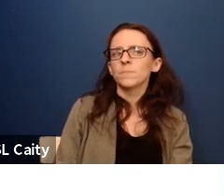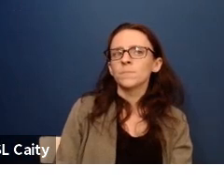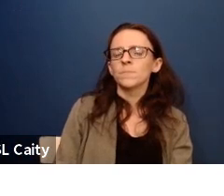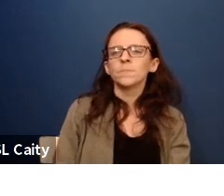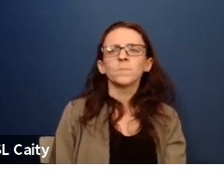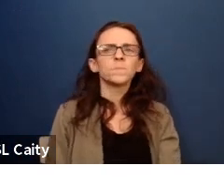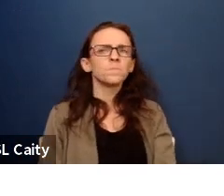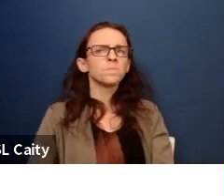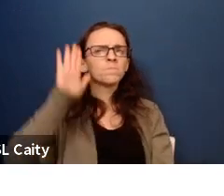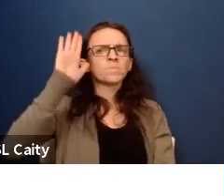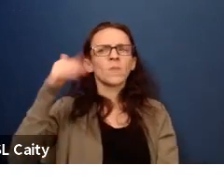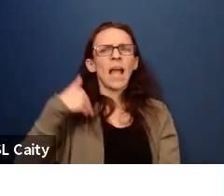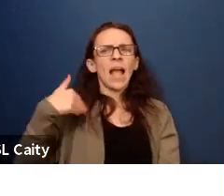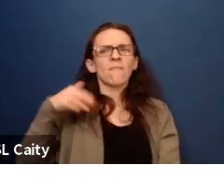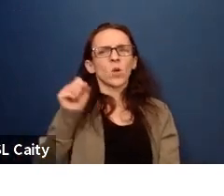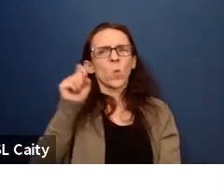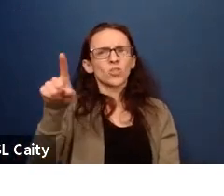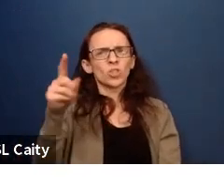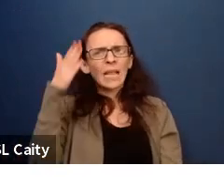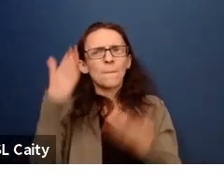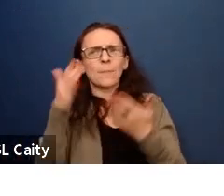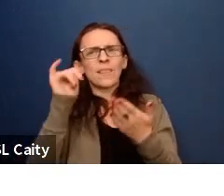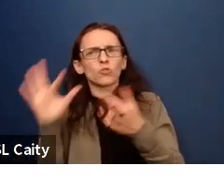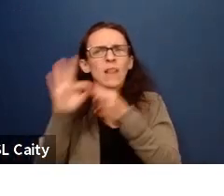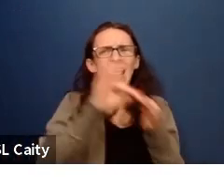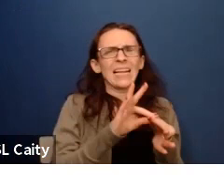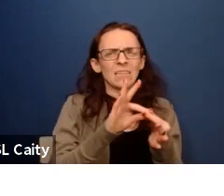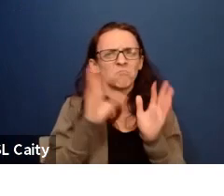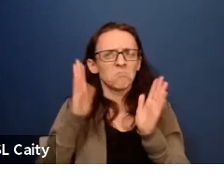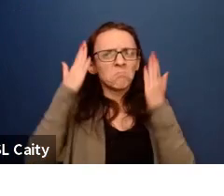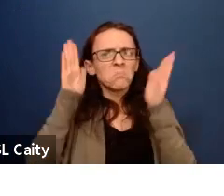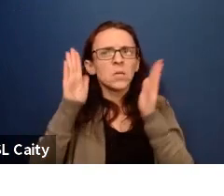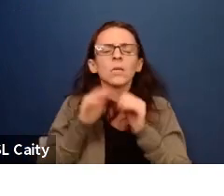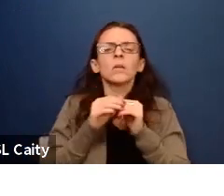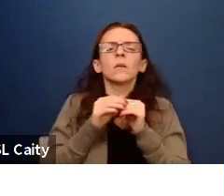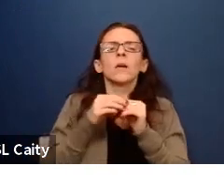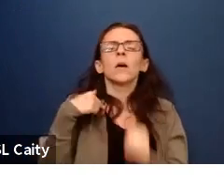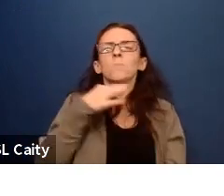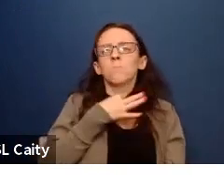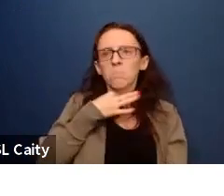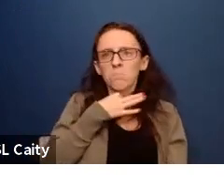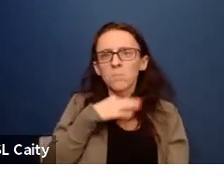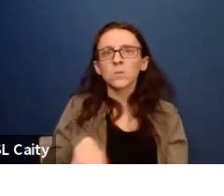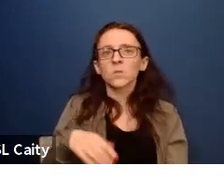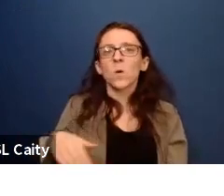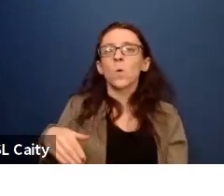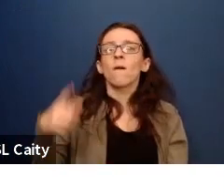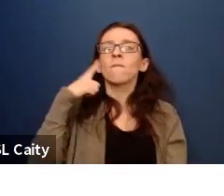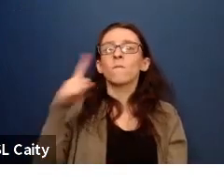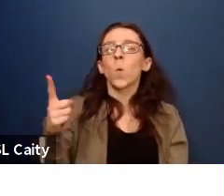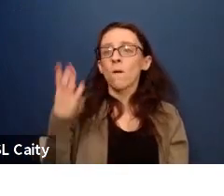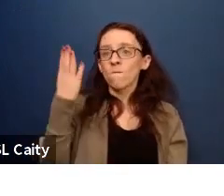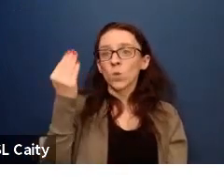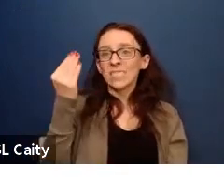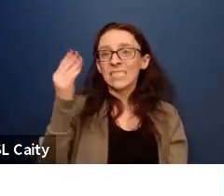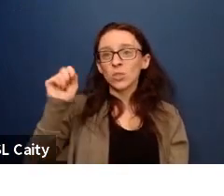And I have a question that might be related to that, but I'm just curious if the 14 tracks in the 8-tier model,